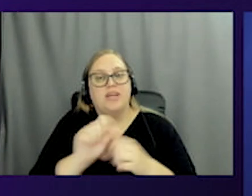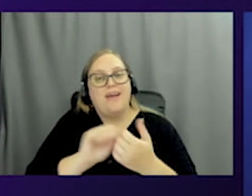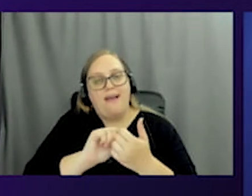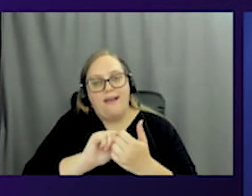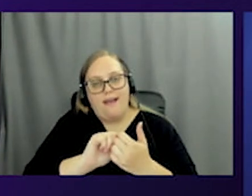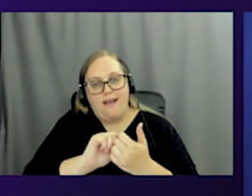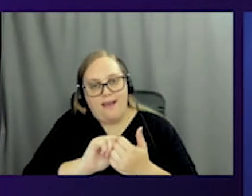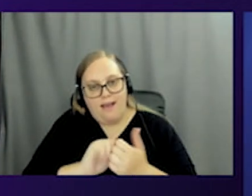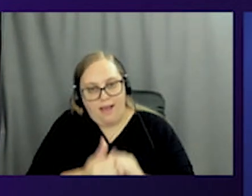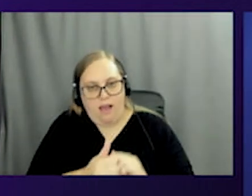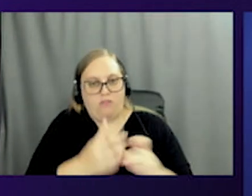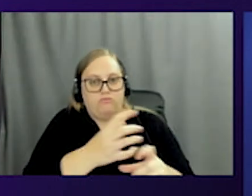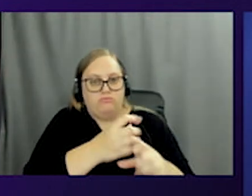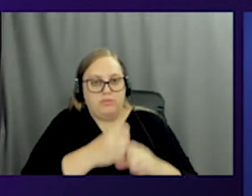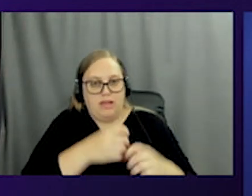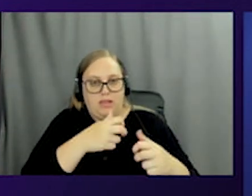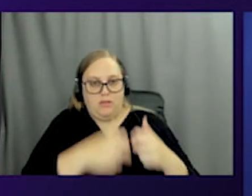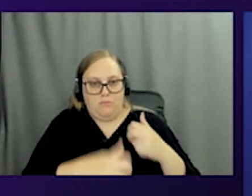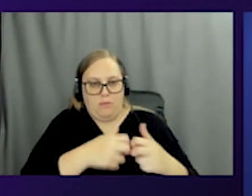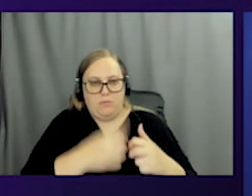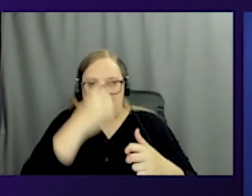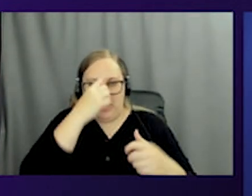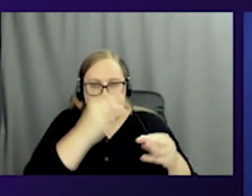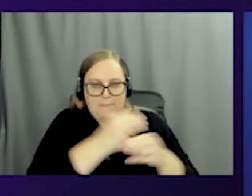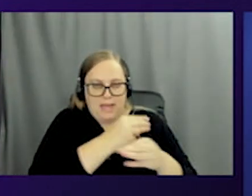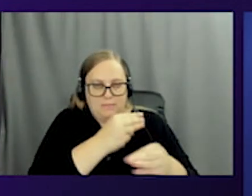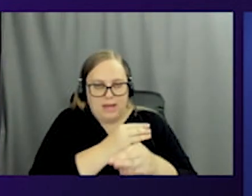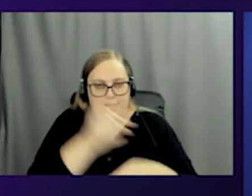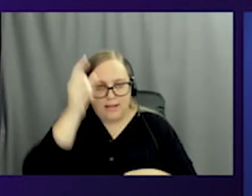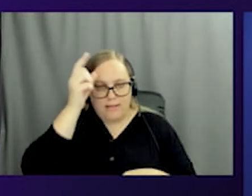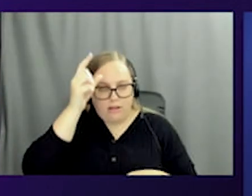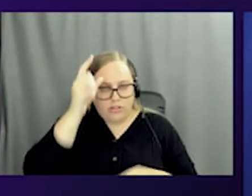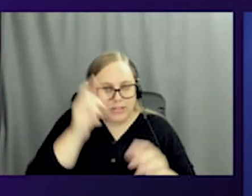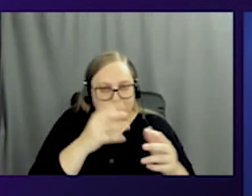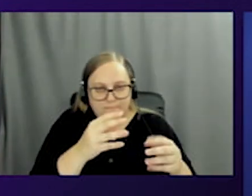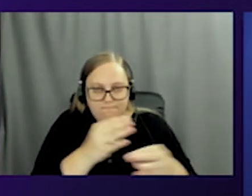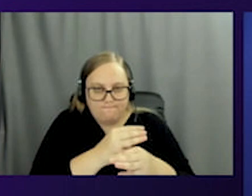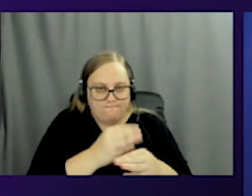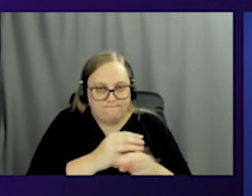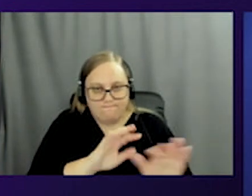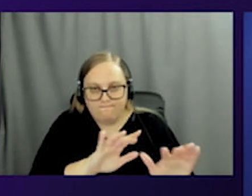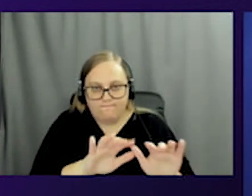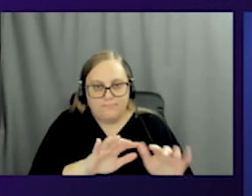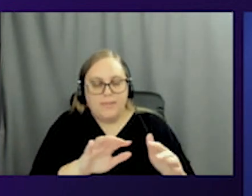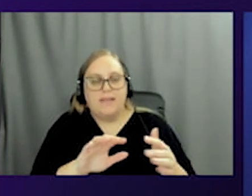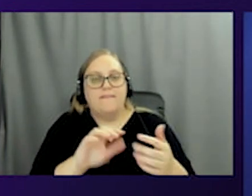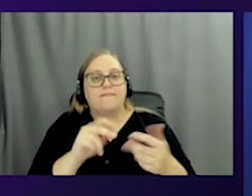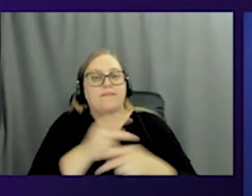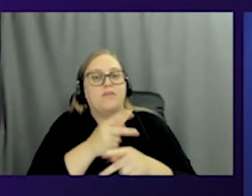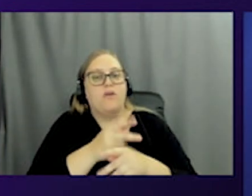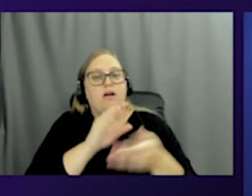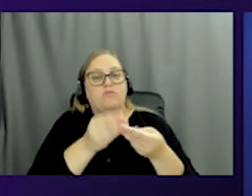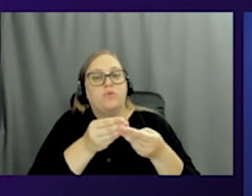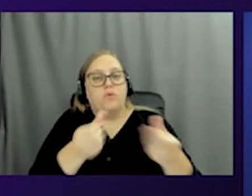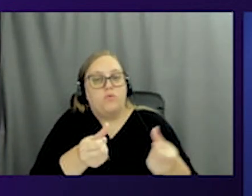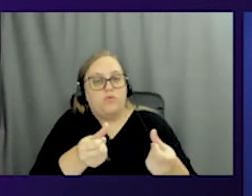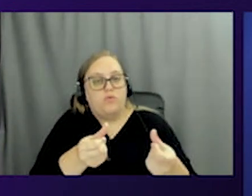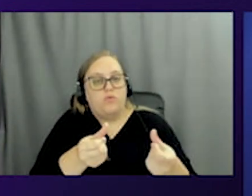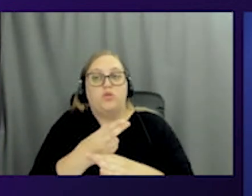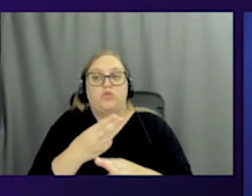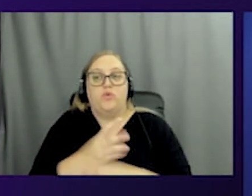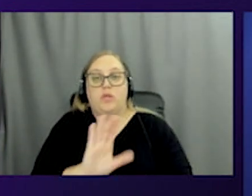a problem, think about mathematically and logically, how you can design a solution by using